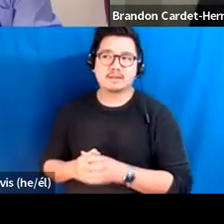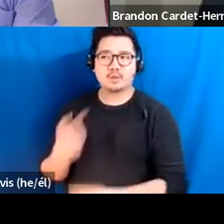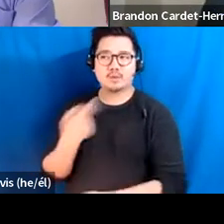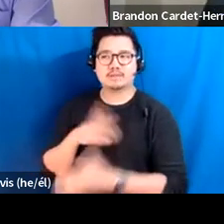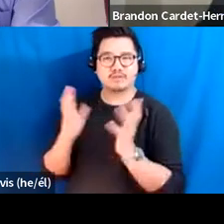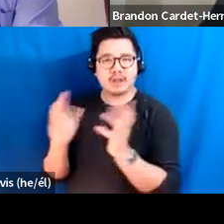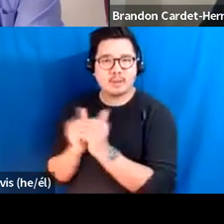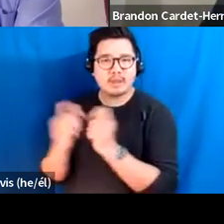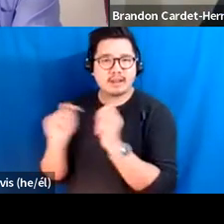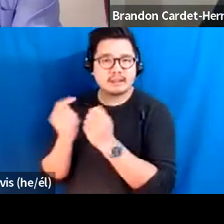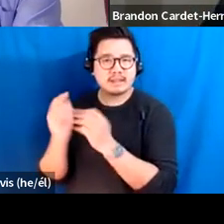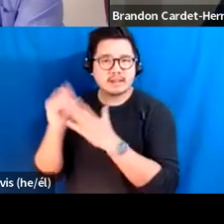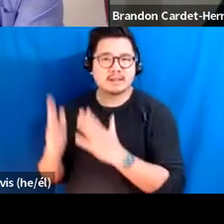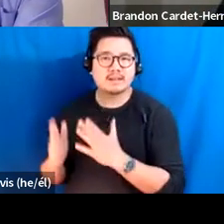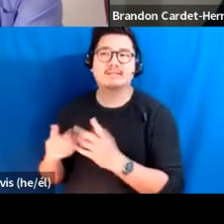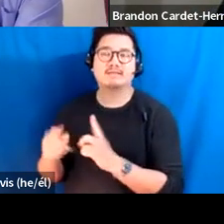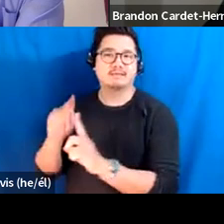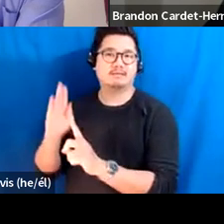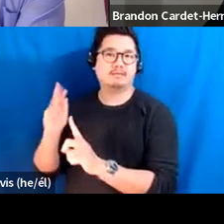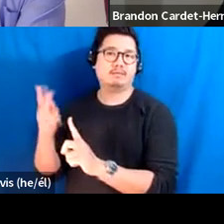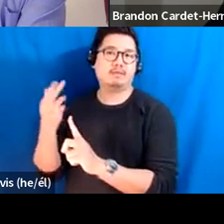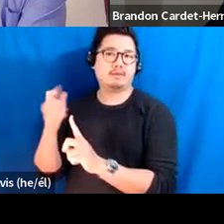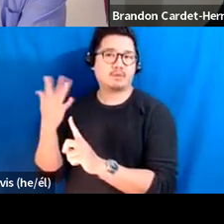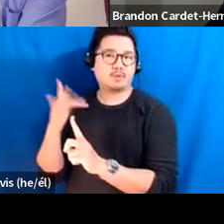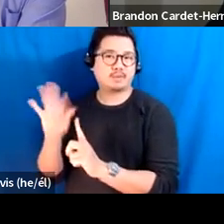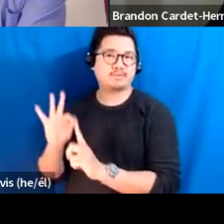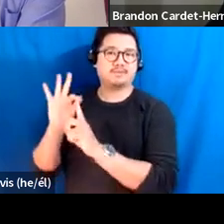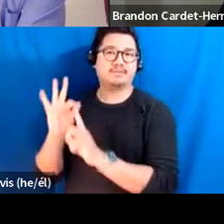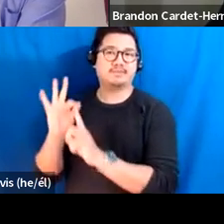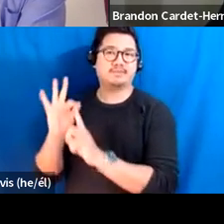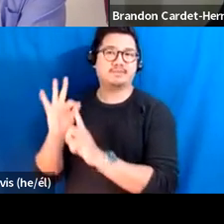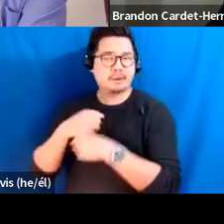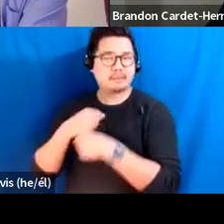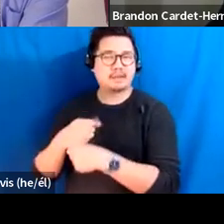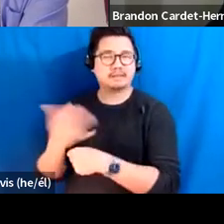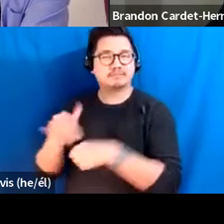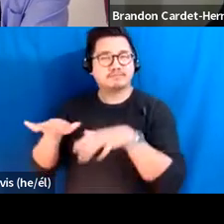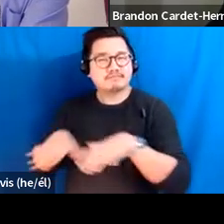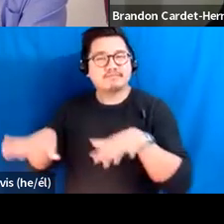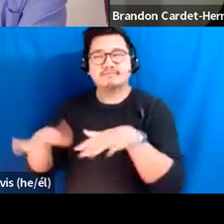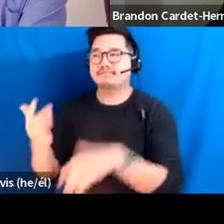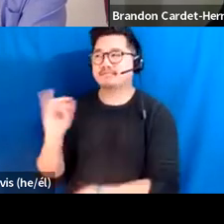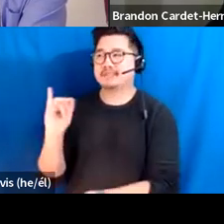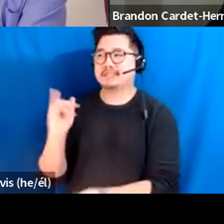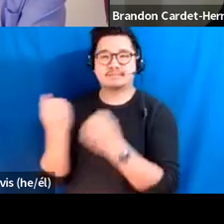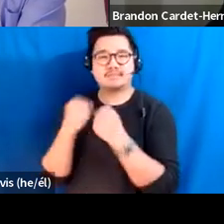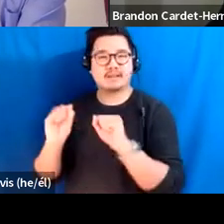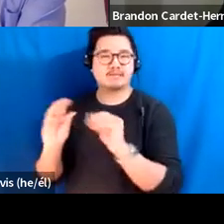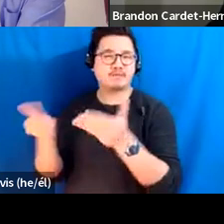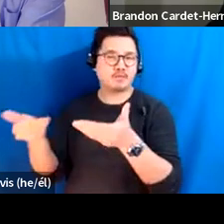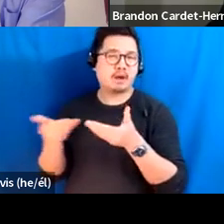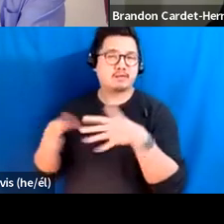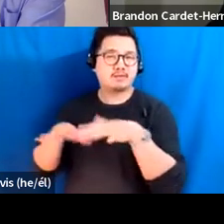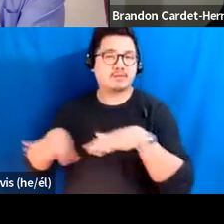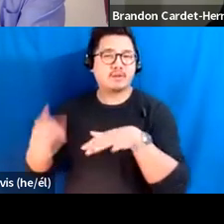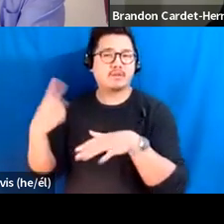about it so that's what makes the book unique and we're gonna create that same space that same safe and welcoming space for